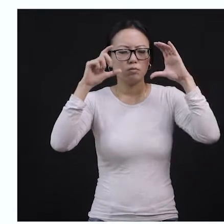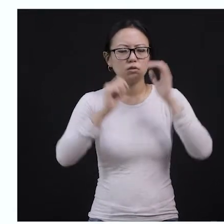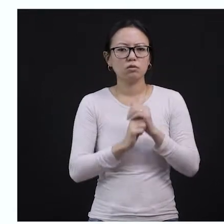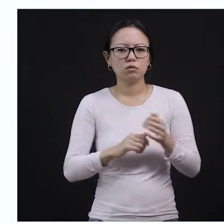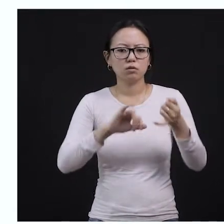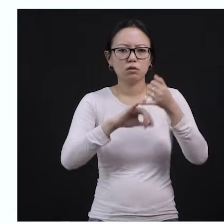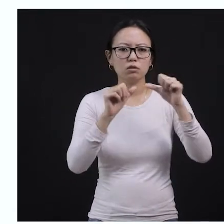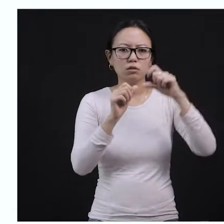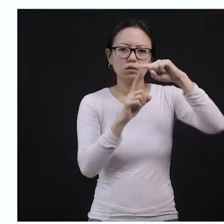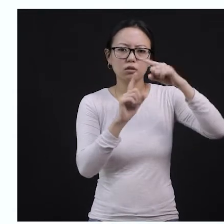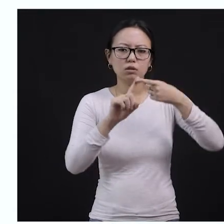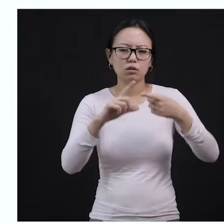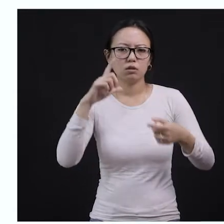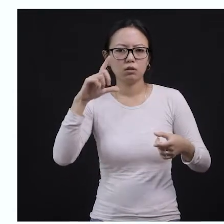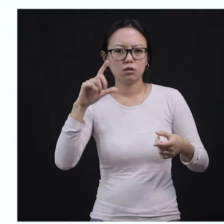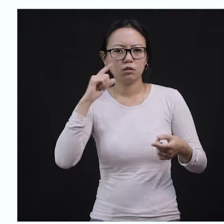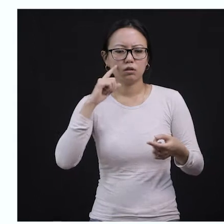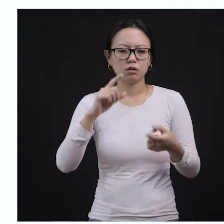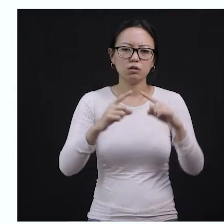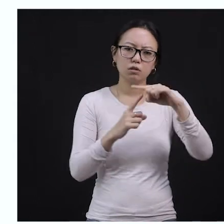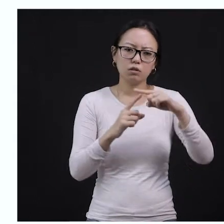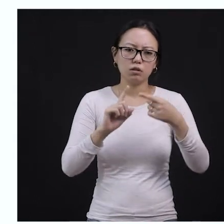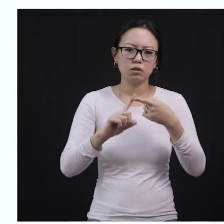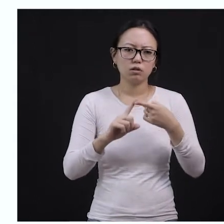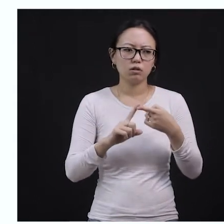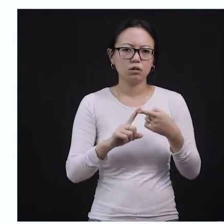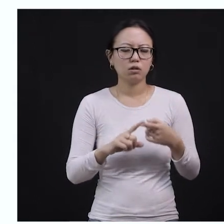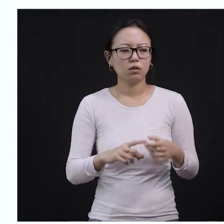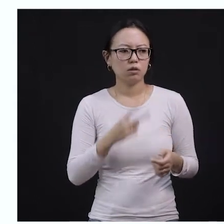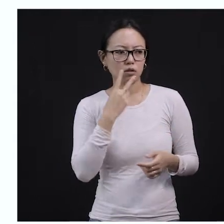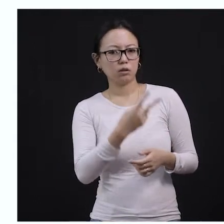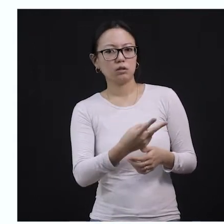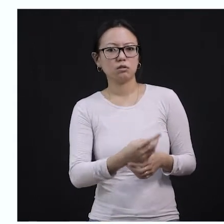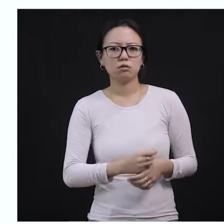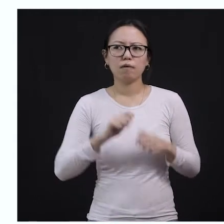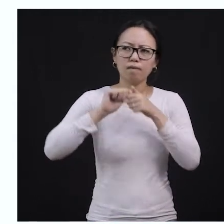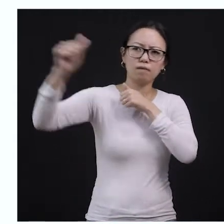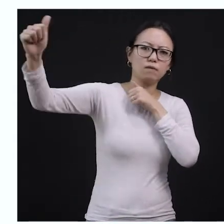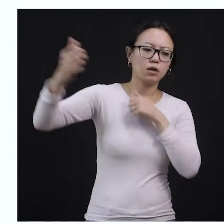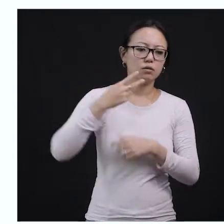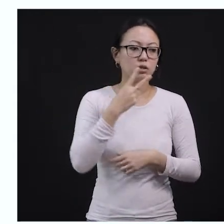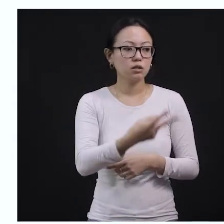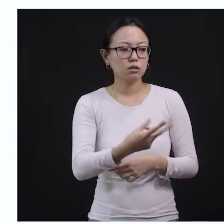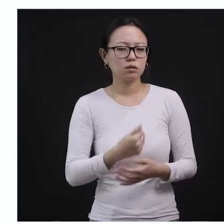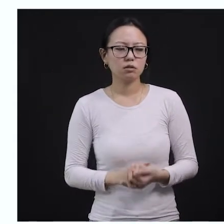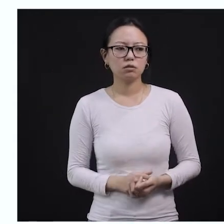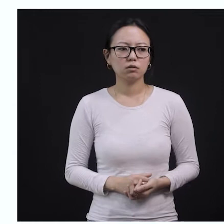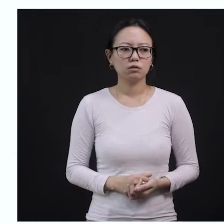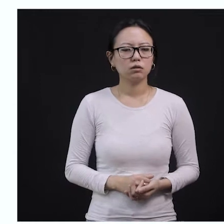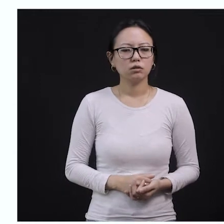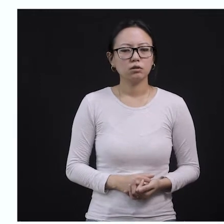the satellite that is from very far from the sky. Okay, and this is the cyclone. So